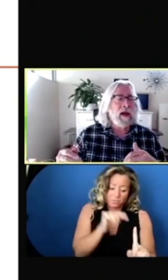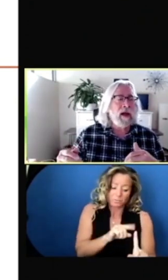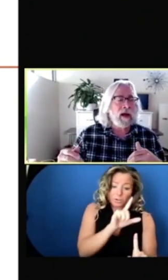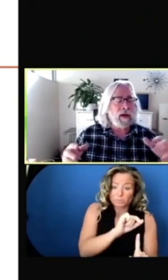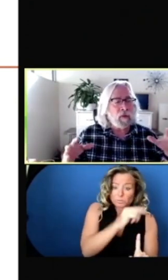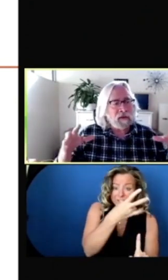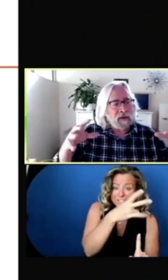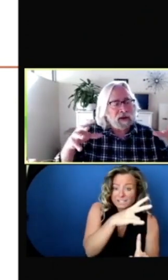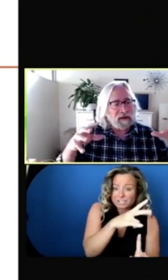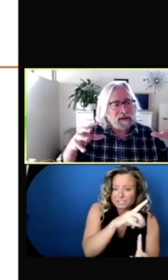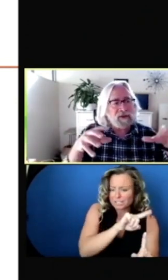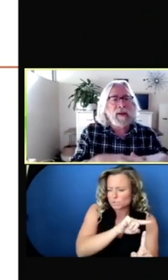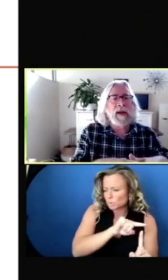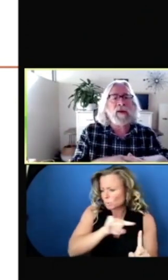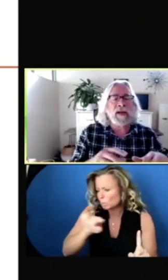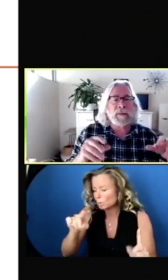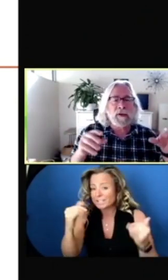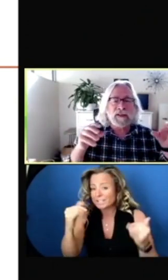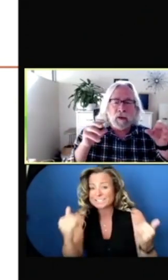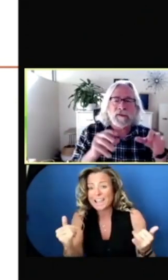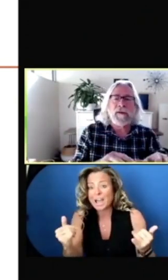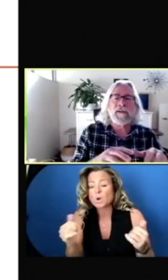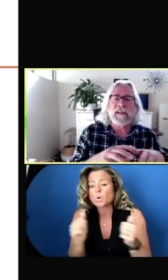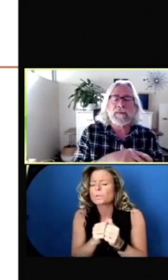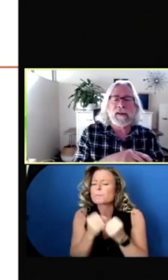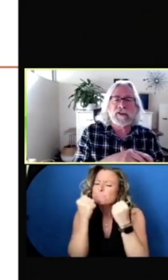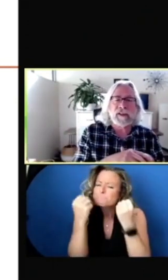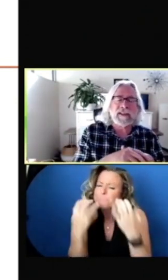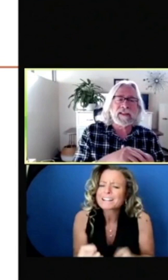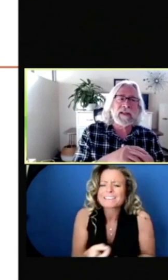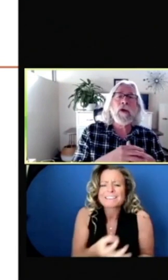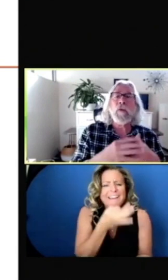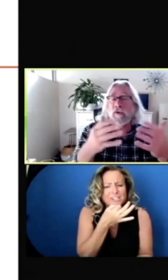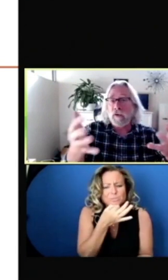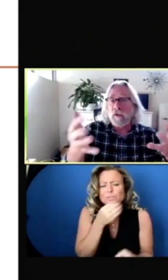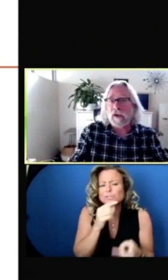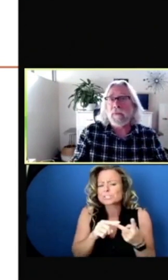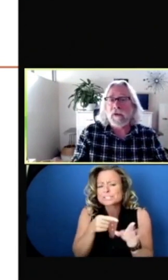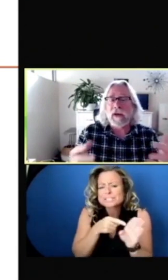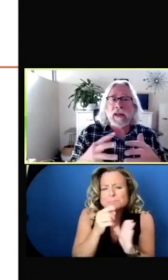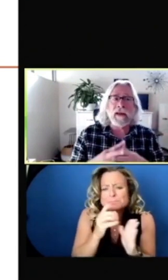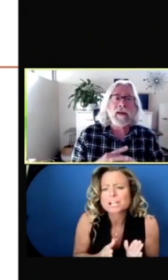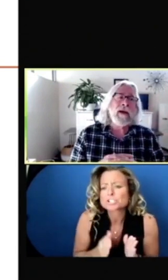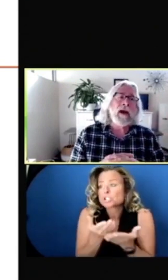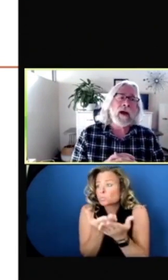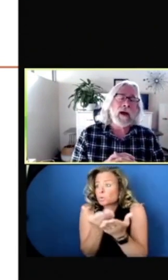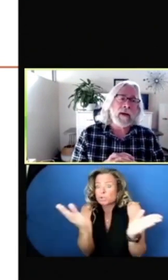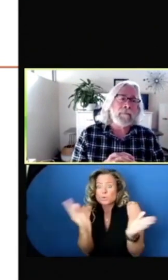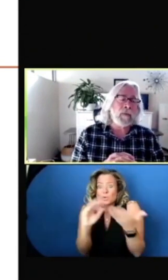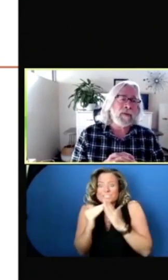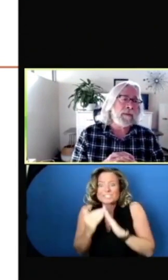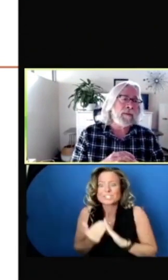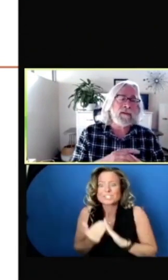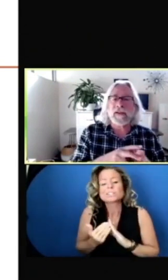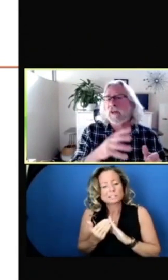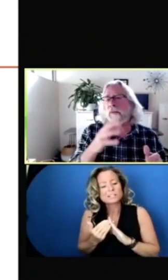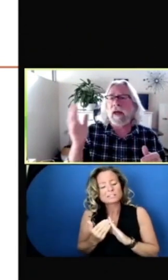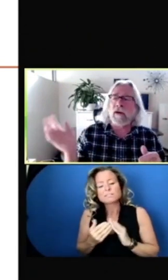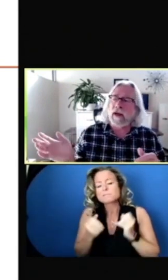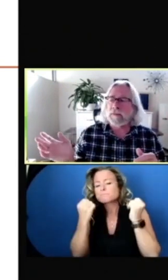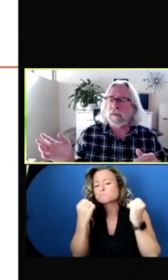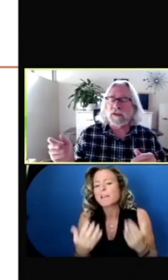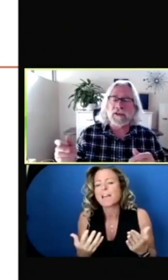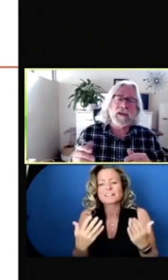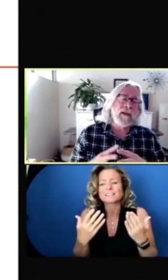working with subject matter experts, health literacy specialists, with you, the community, with a number of subject